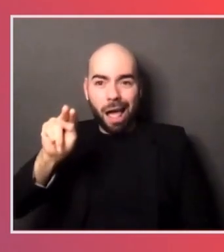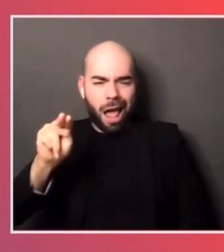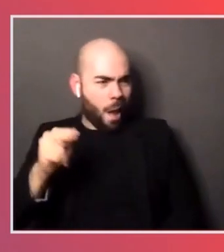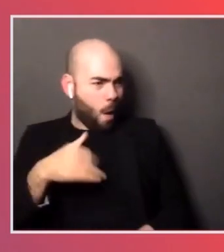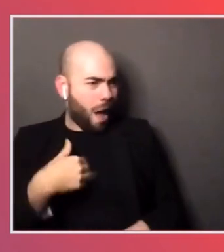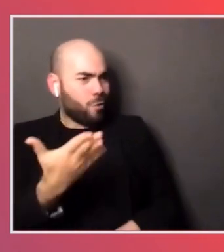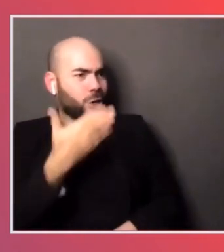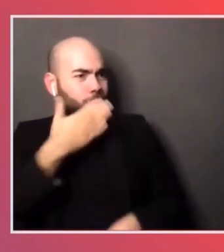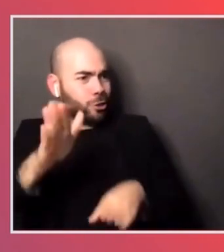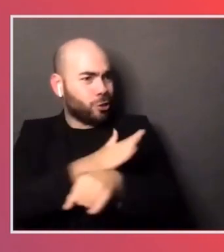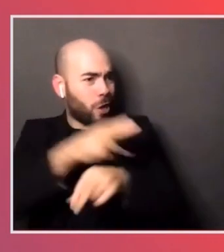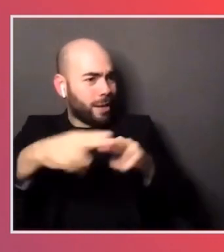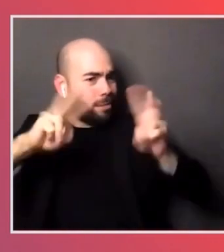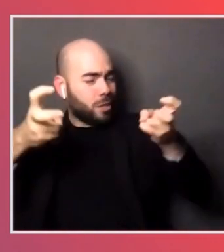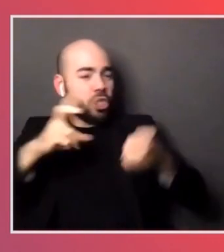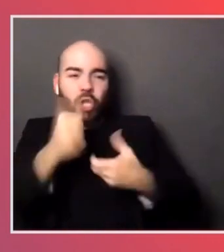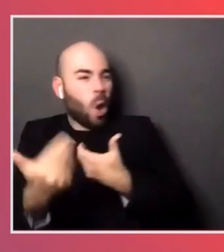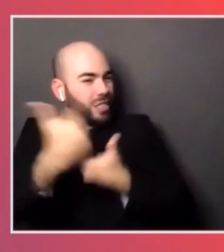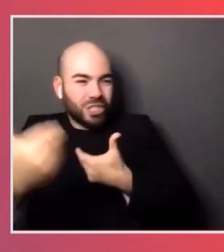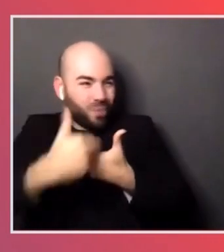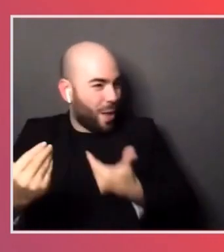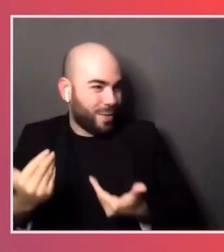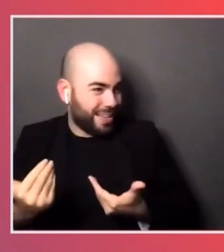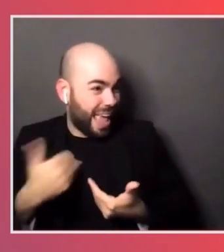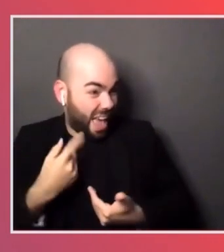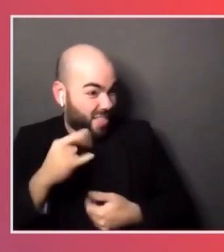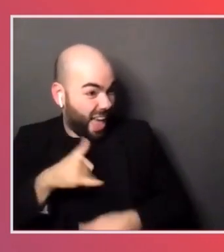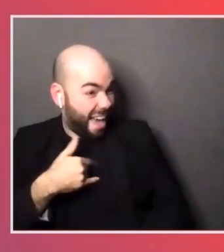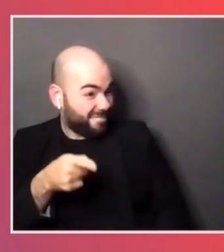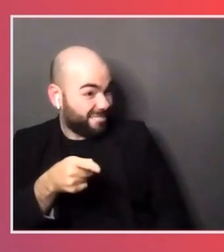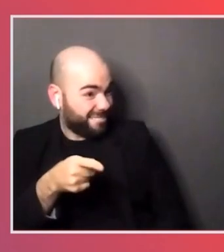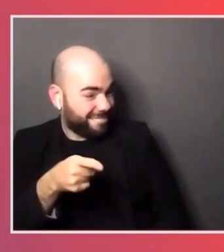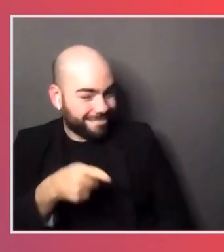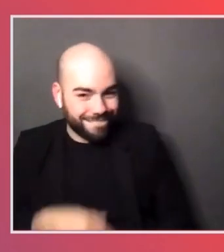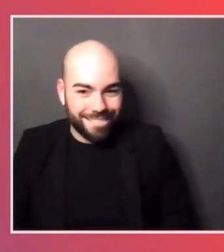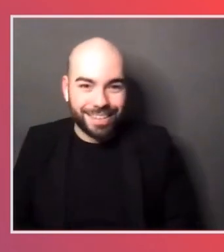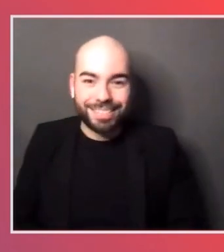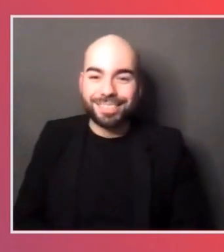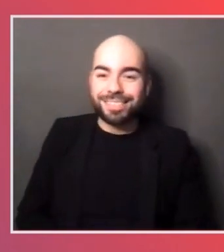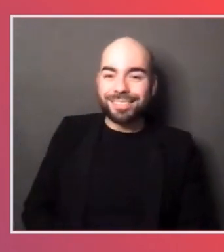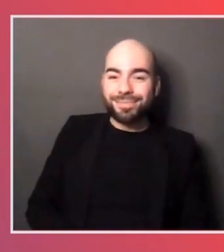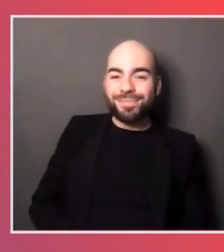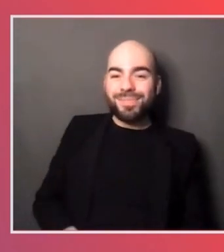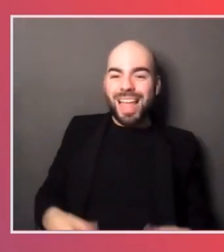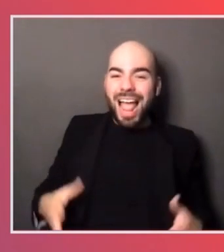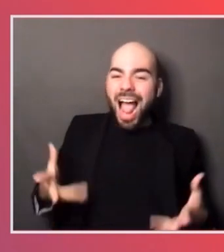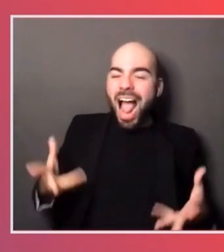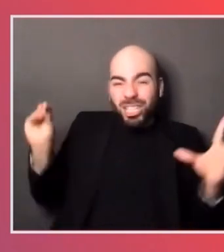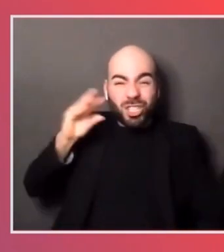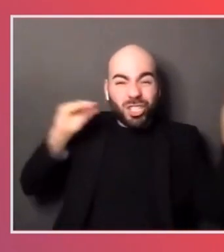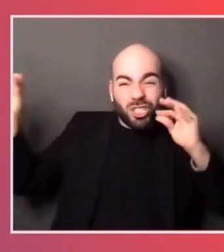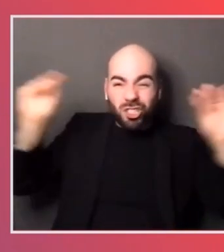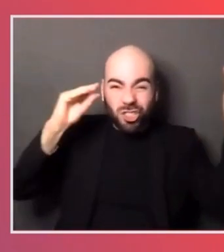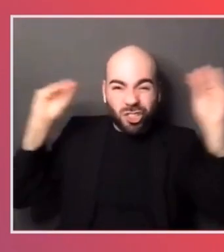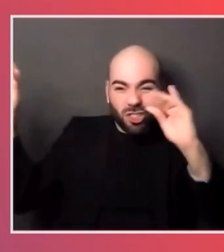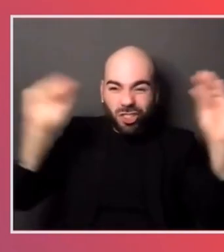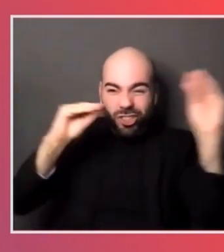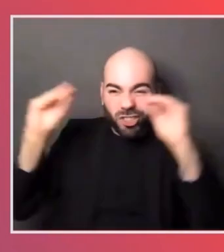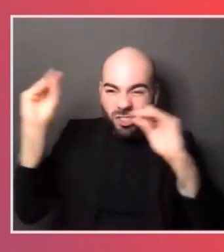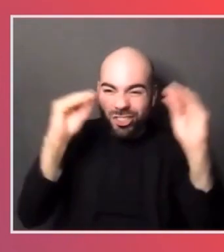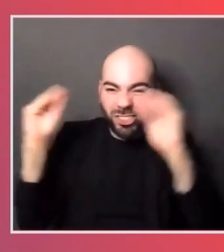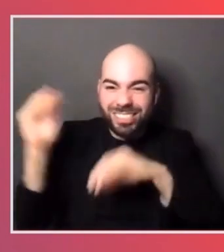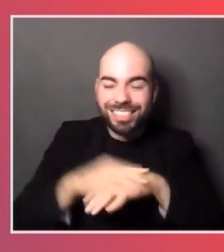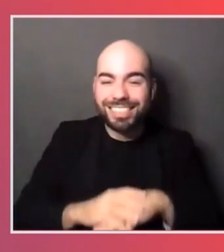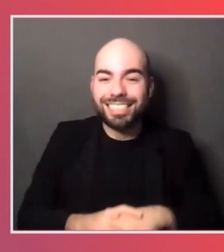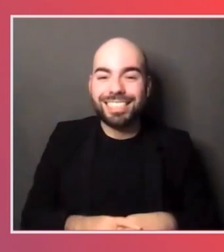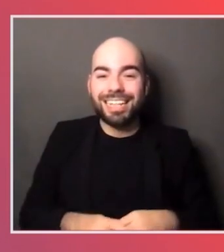Please continue, Paul. To be fair, uninterrupted. we should be able to close Scarlett's mic when she's not on